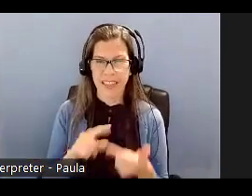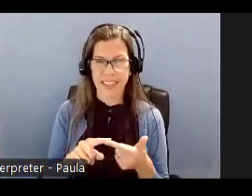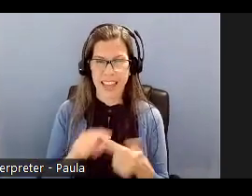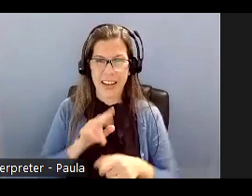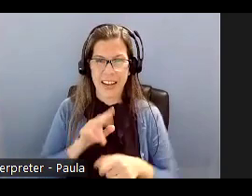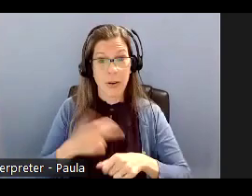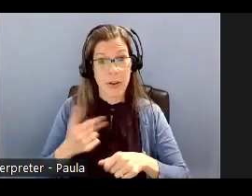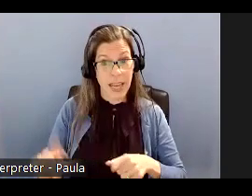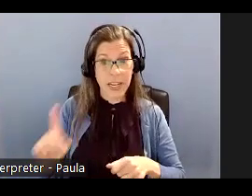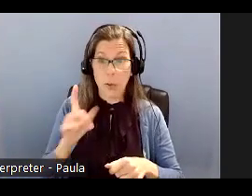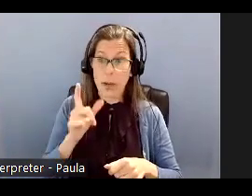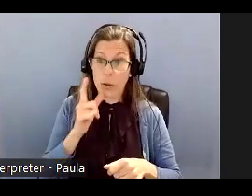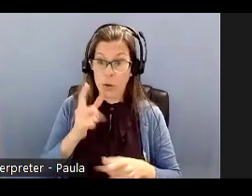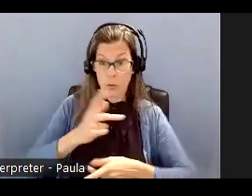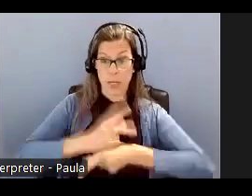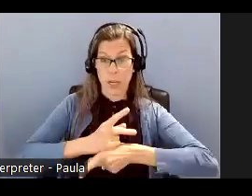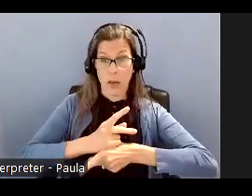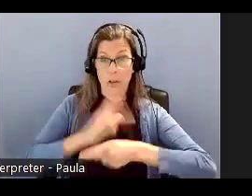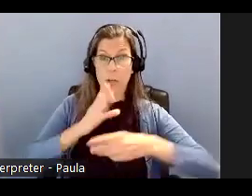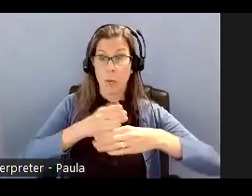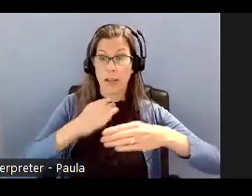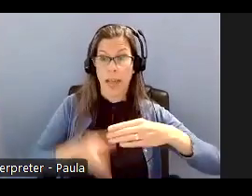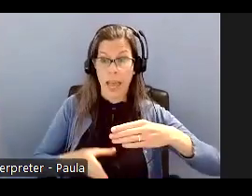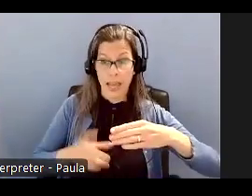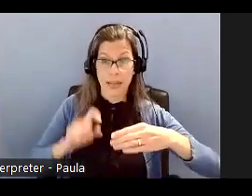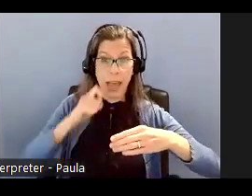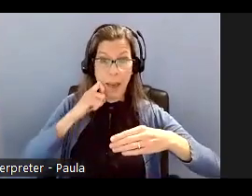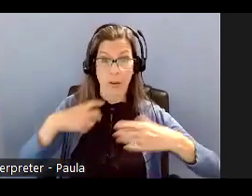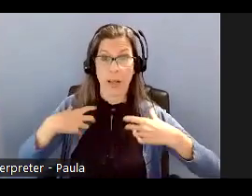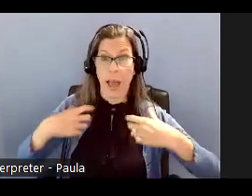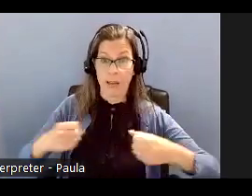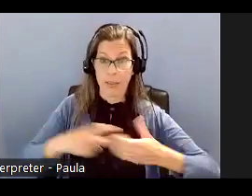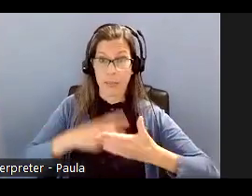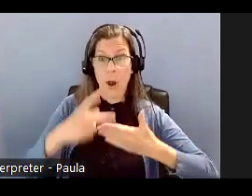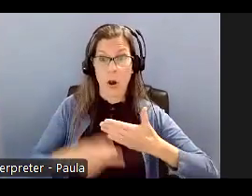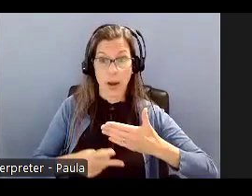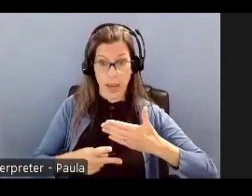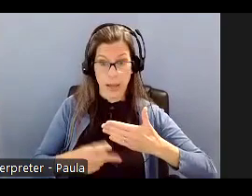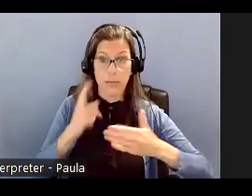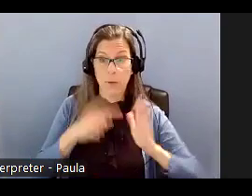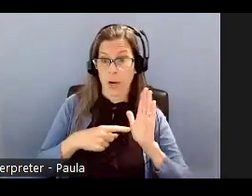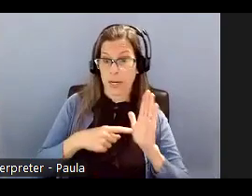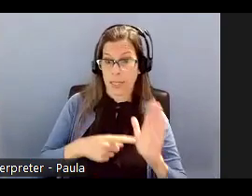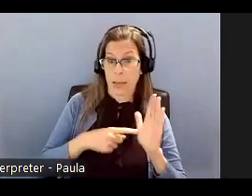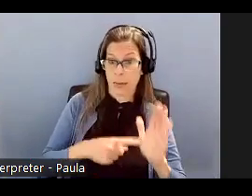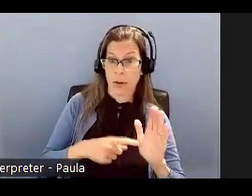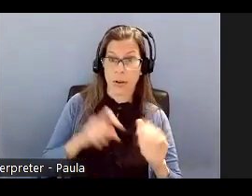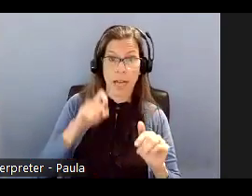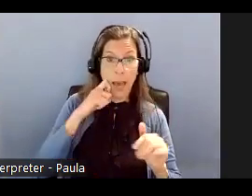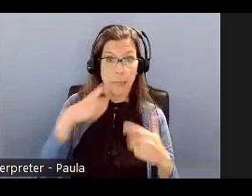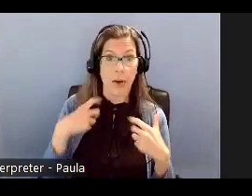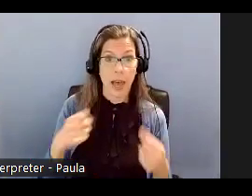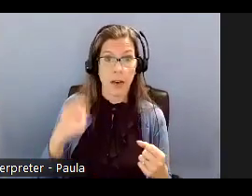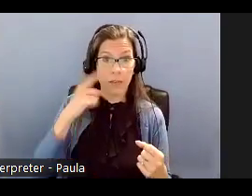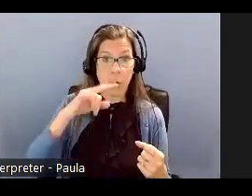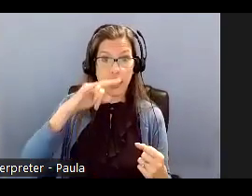anyone whose coverage is ending in an Apple Health program, such as Apple Health for Kids, if they're